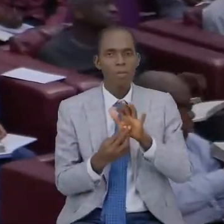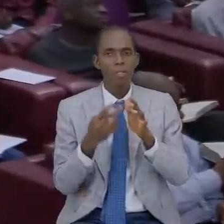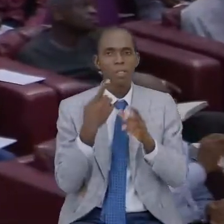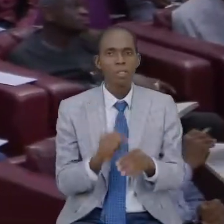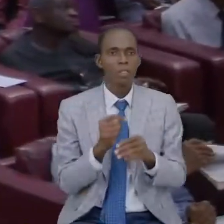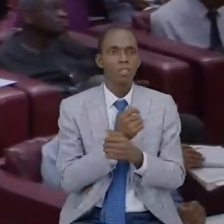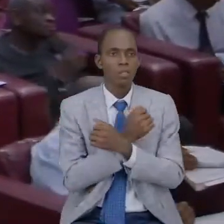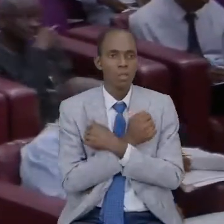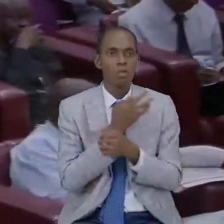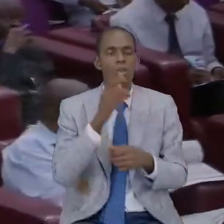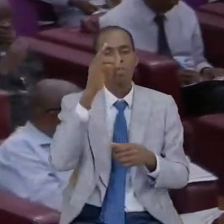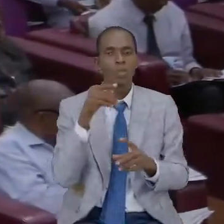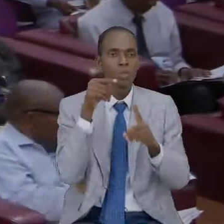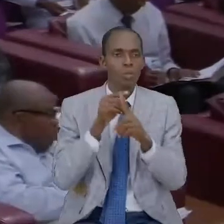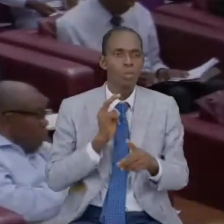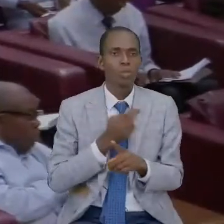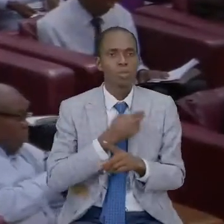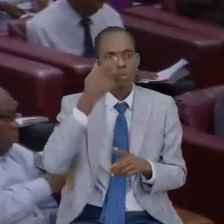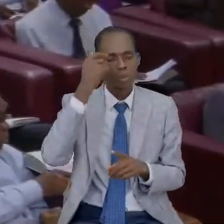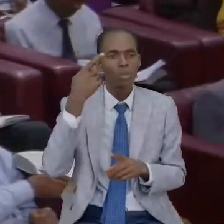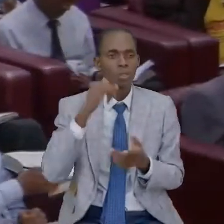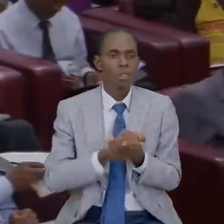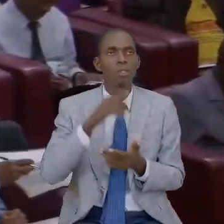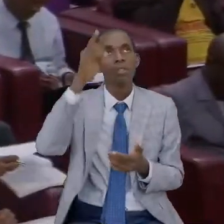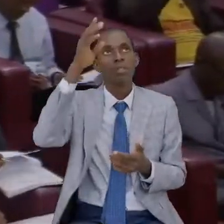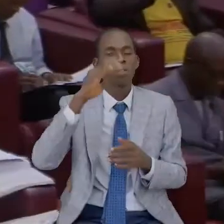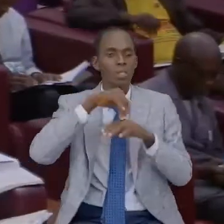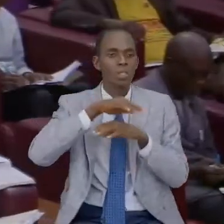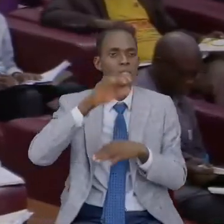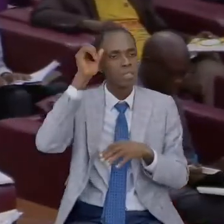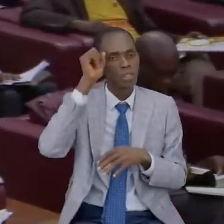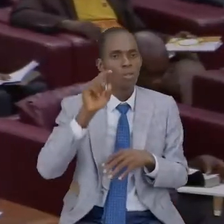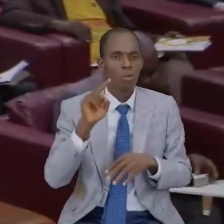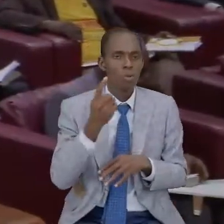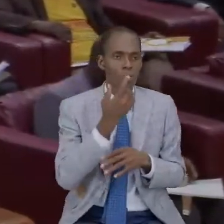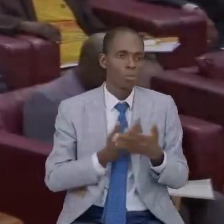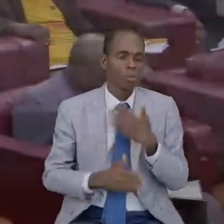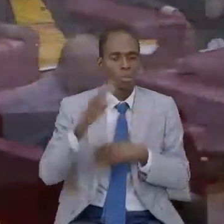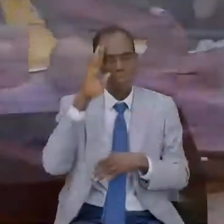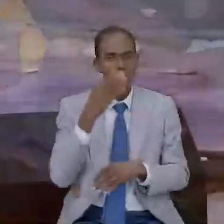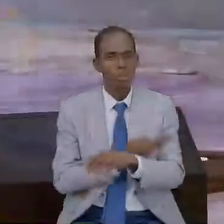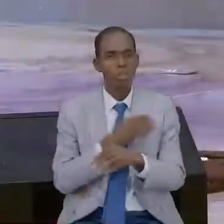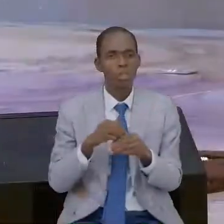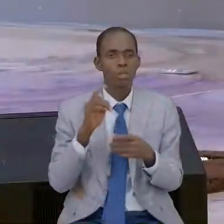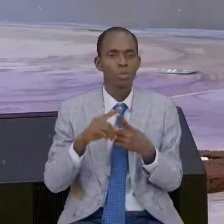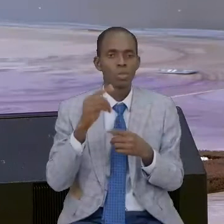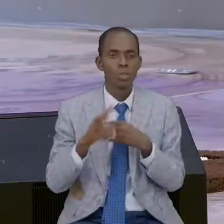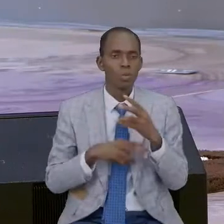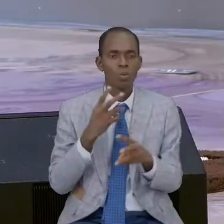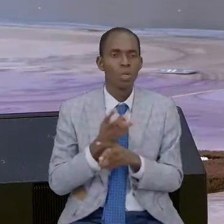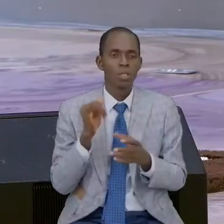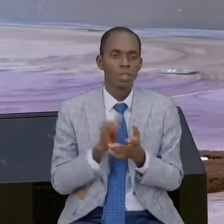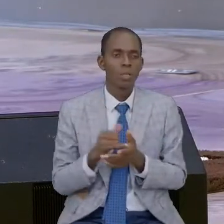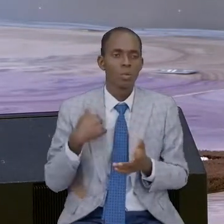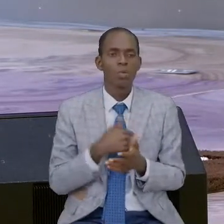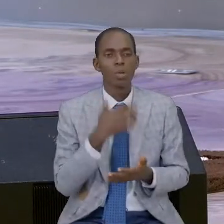of God toward us, because that God sent his only begotten Son into the world that